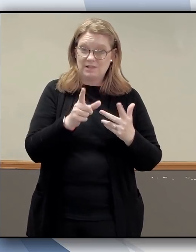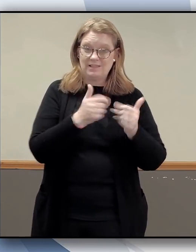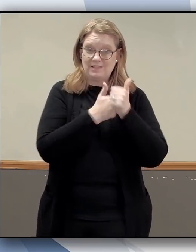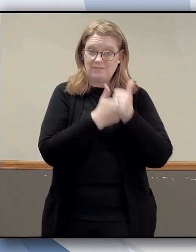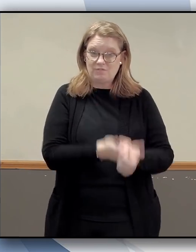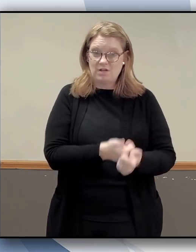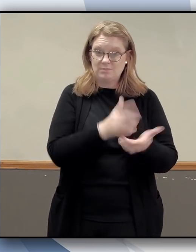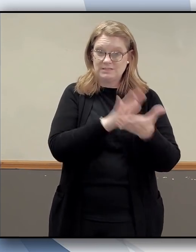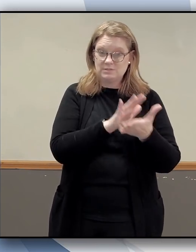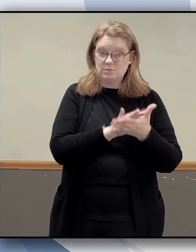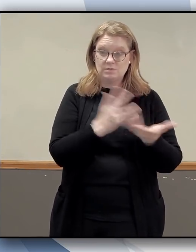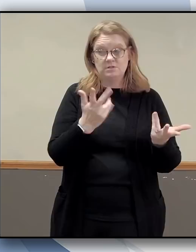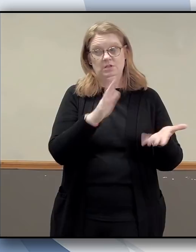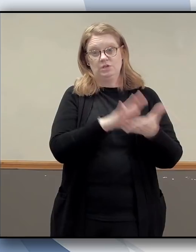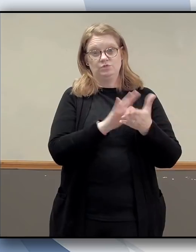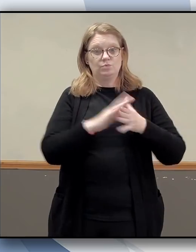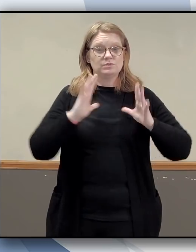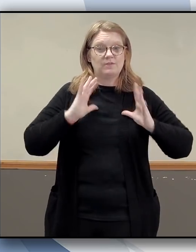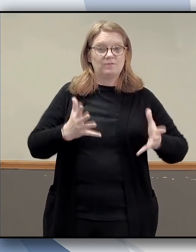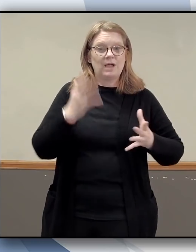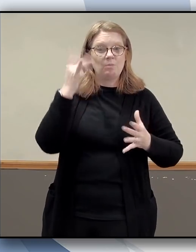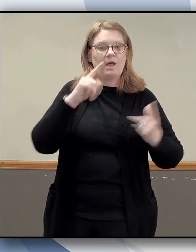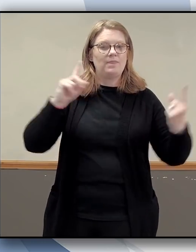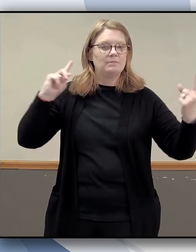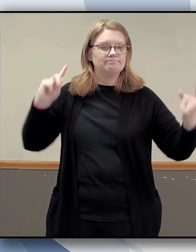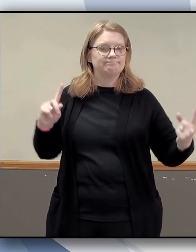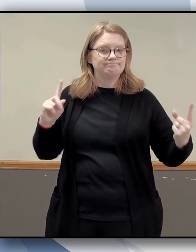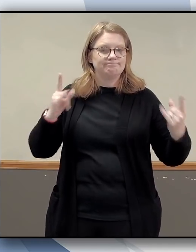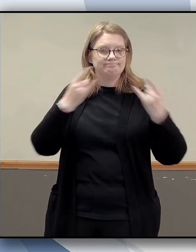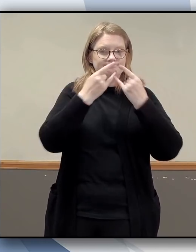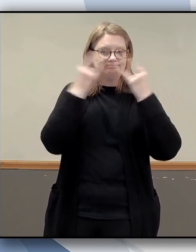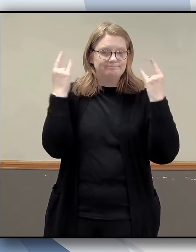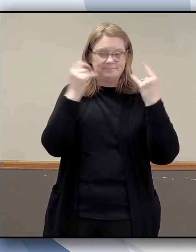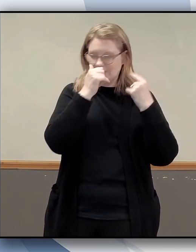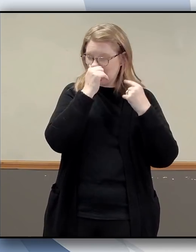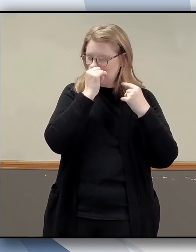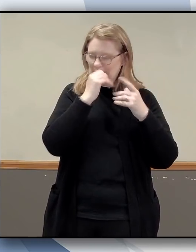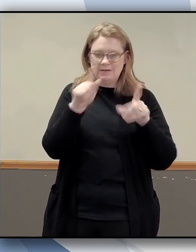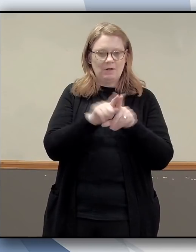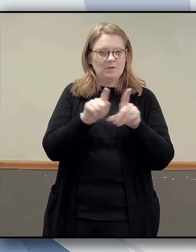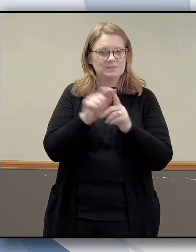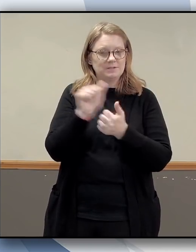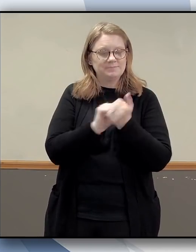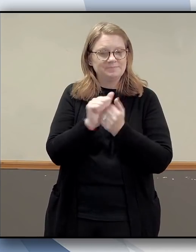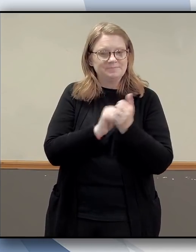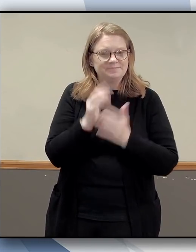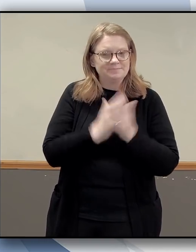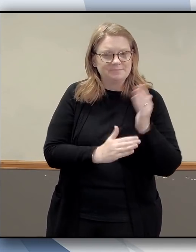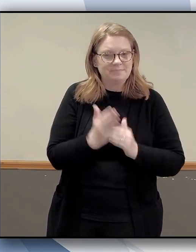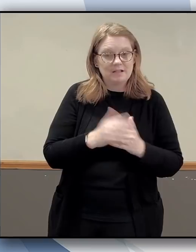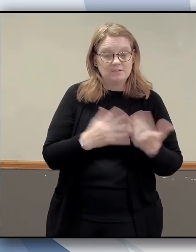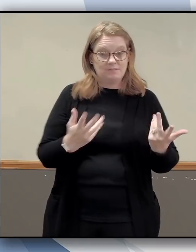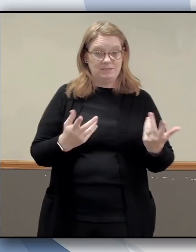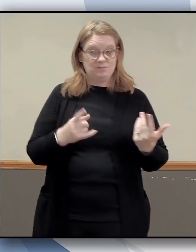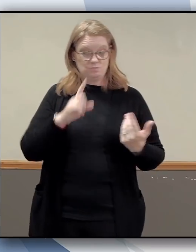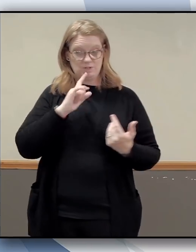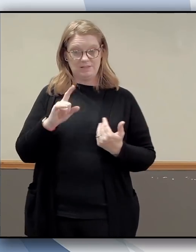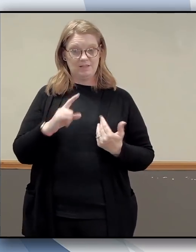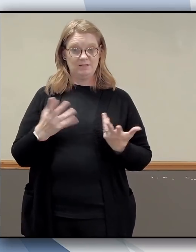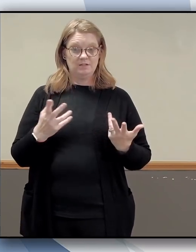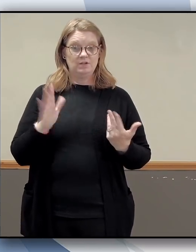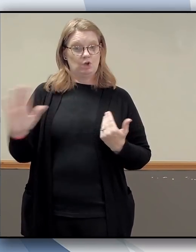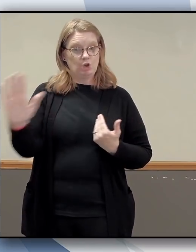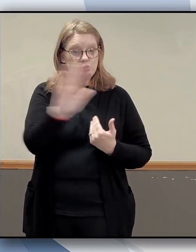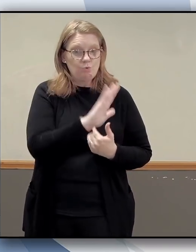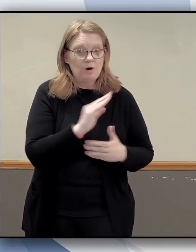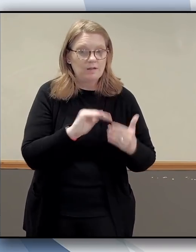and doing great because they're practicing social distancing and masking and hand hygiene. I mean, we can just look to our own communities and say, have